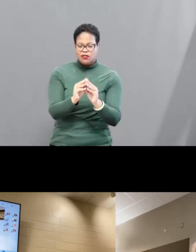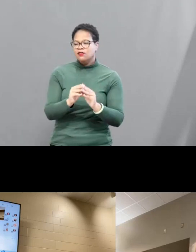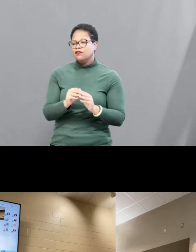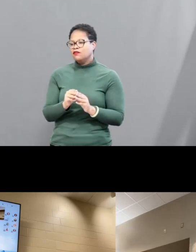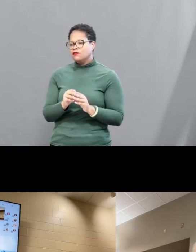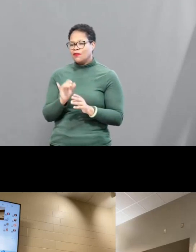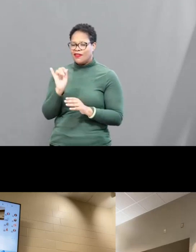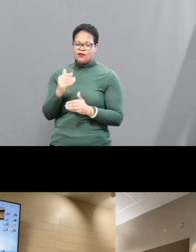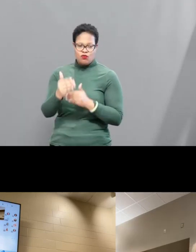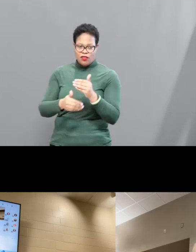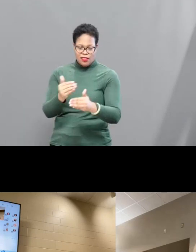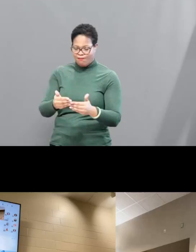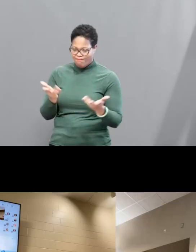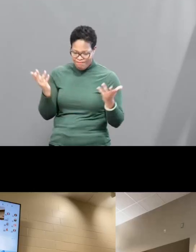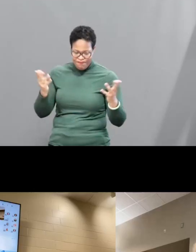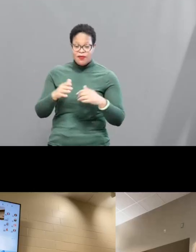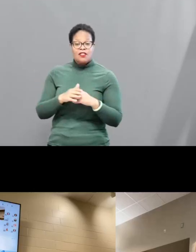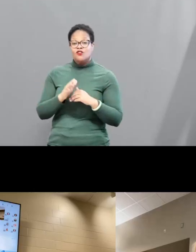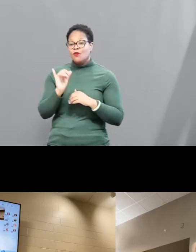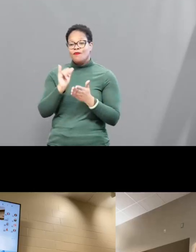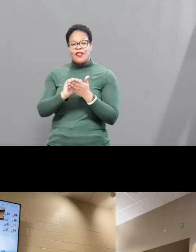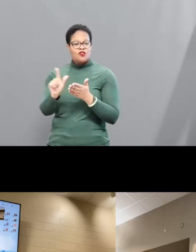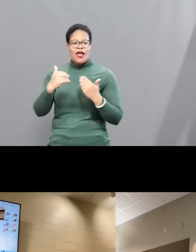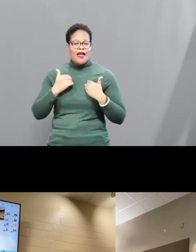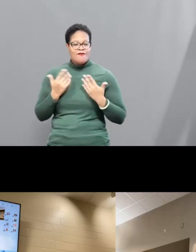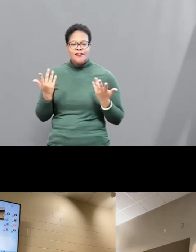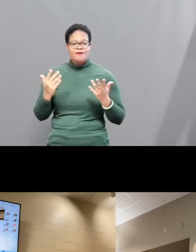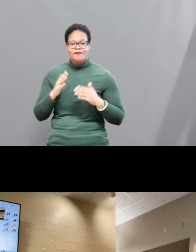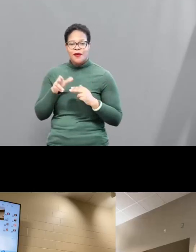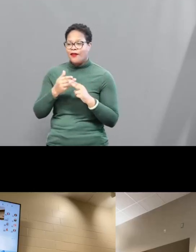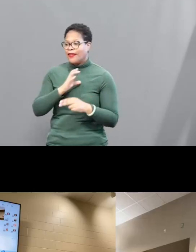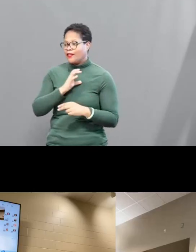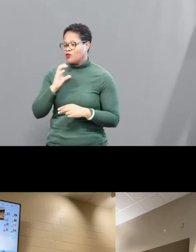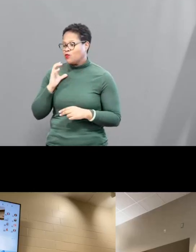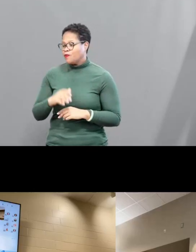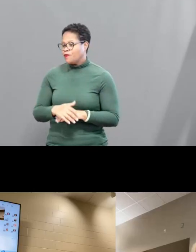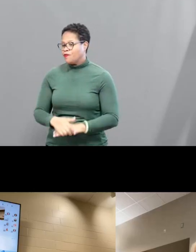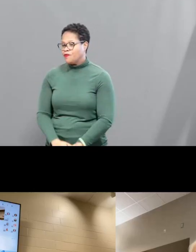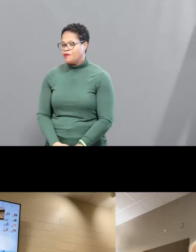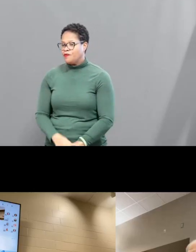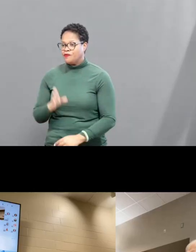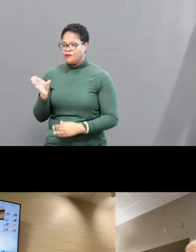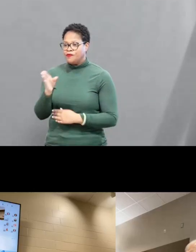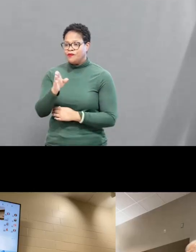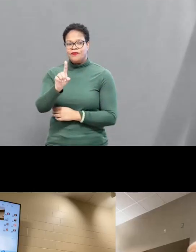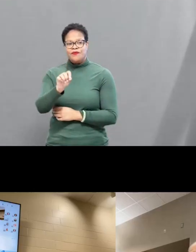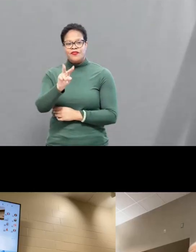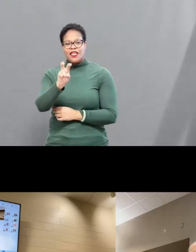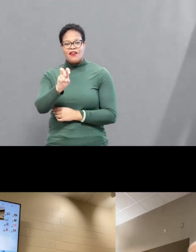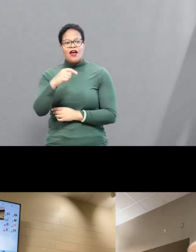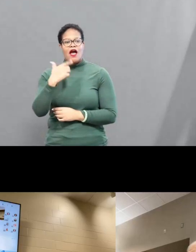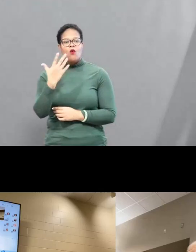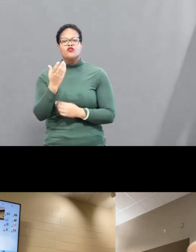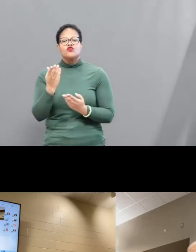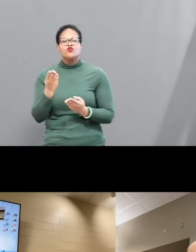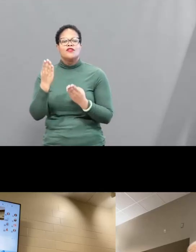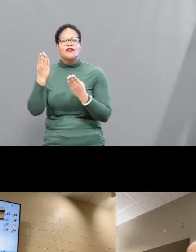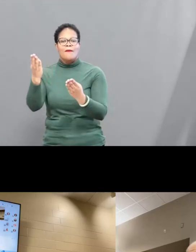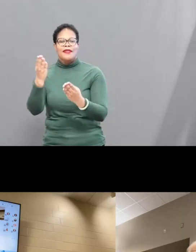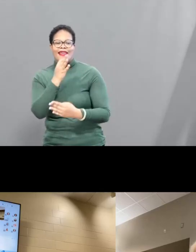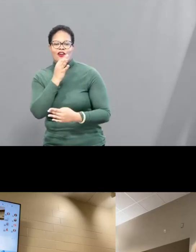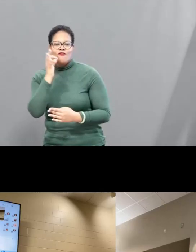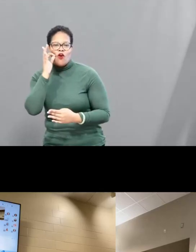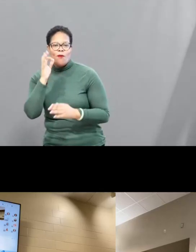how they went through it. So that's all I've got about the council. I would like to nominate Gary Farmer to be